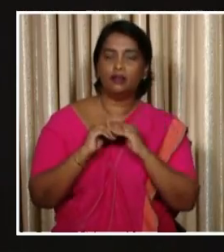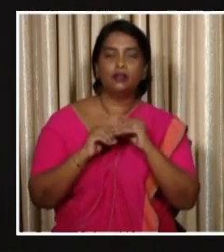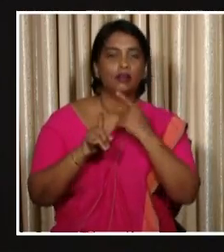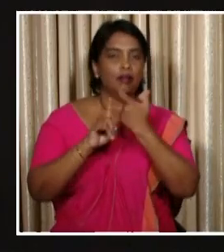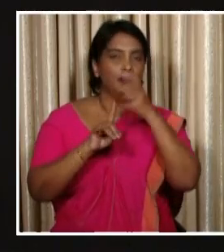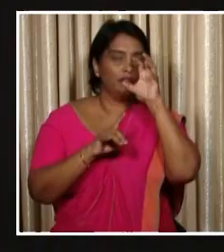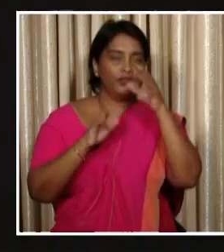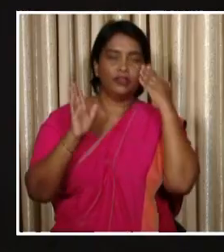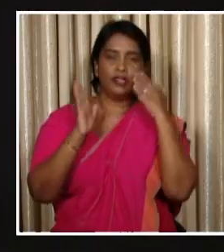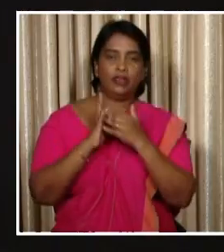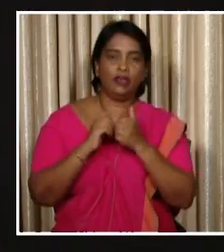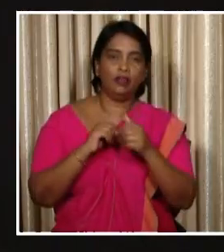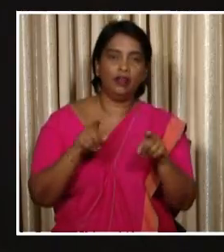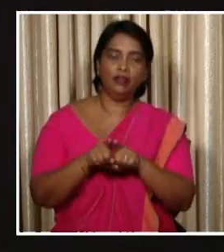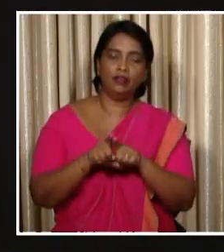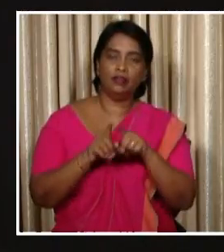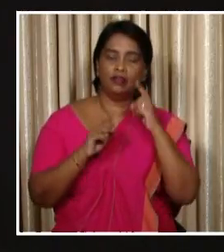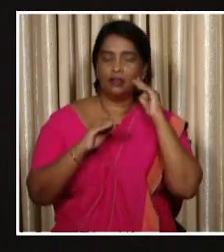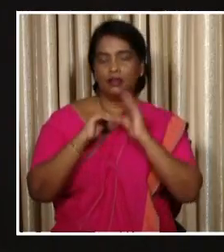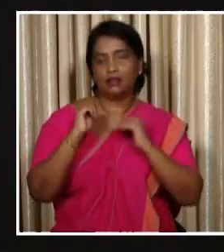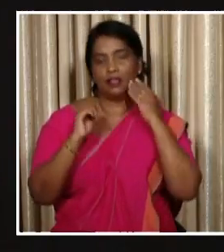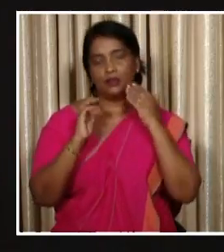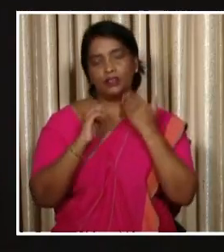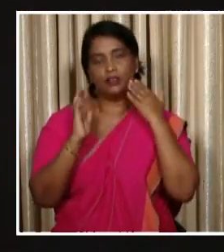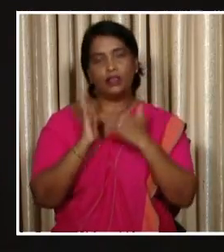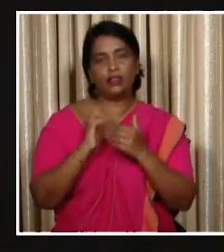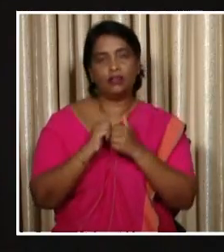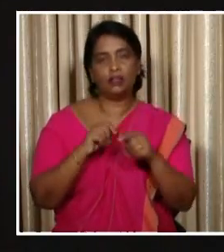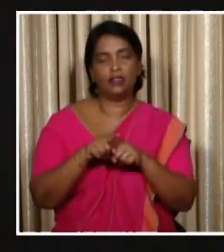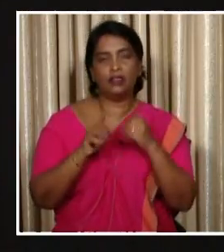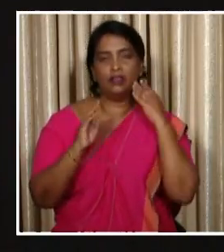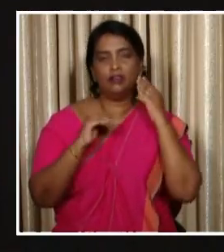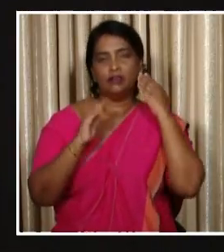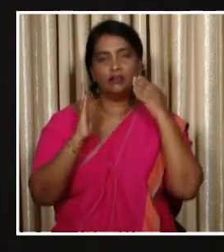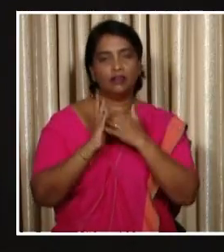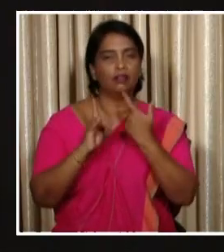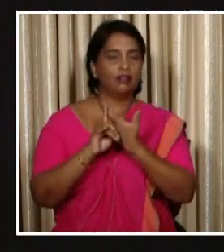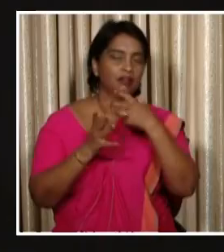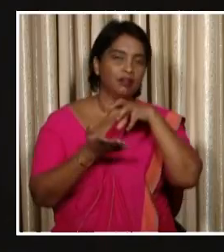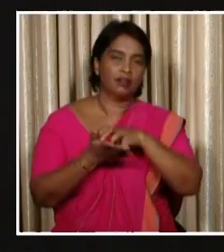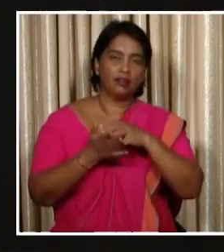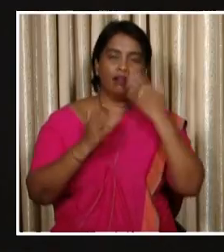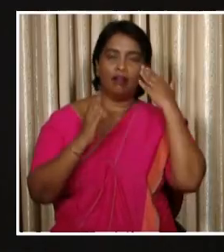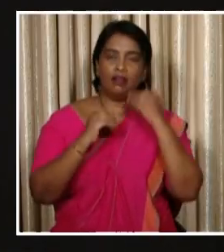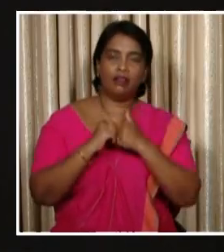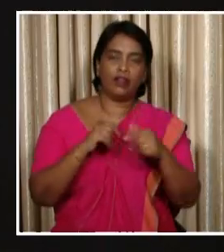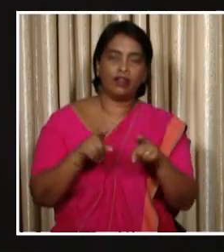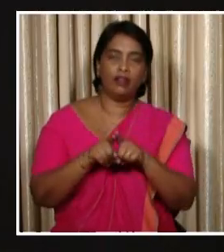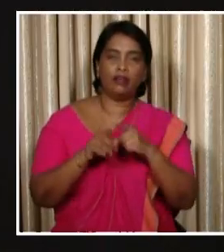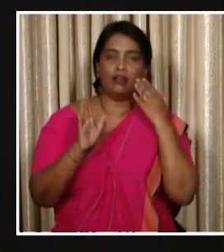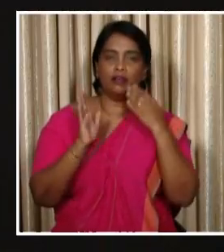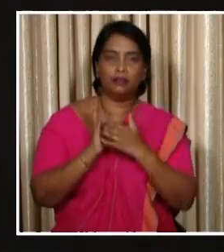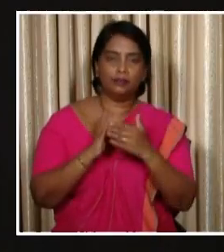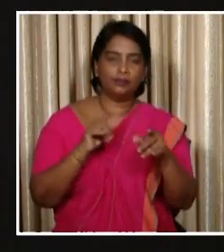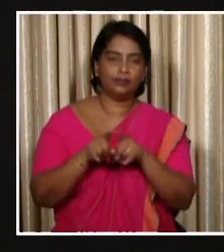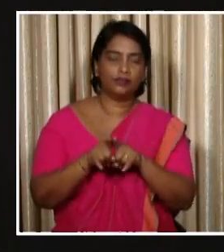to be developed into industrial zones were identified. We were accompanied by the chairman of the Board of Investments as well. We